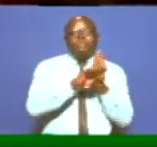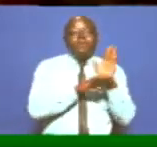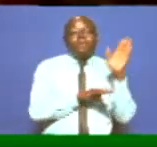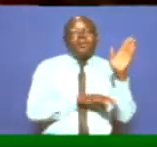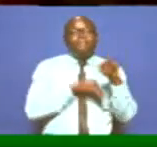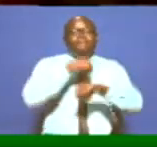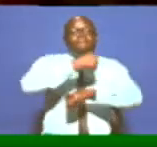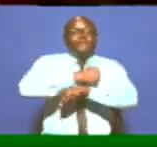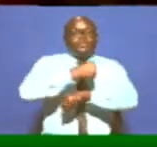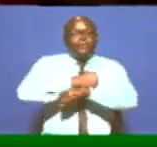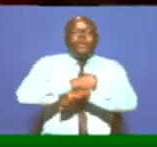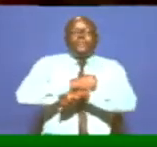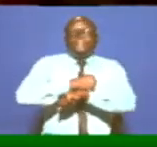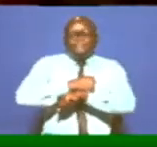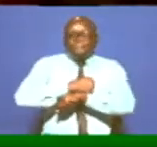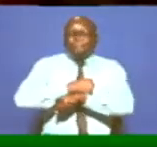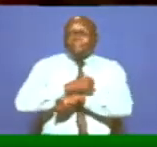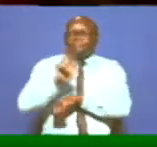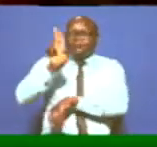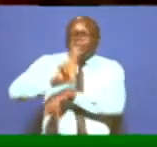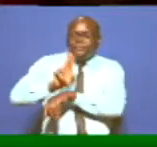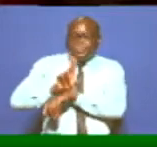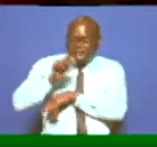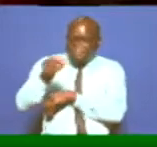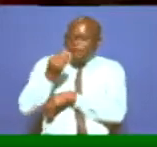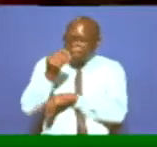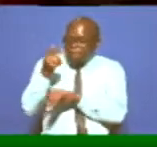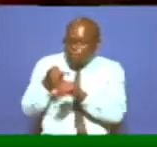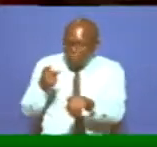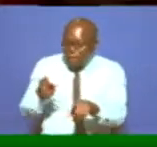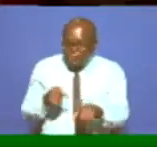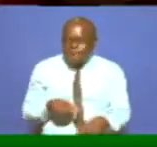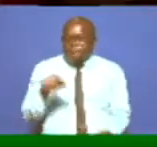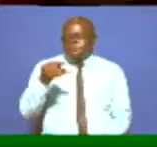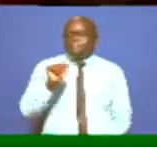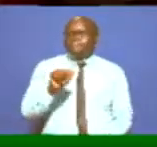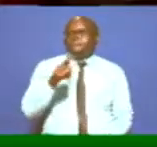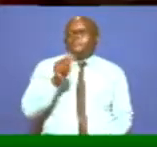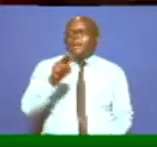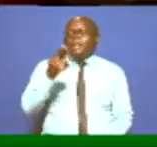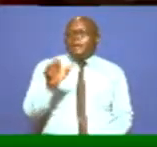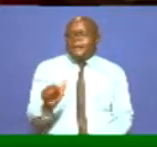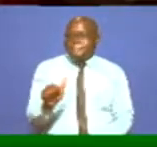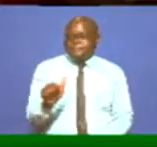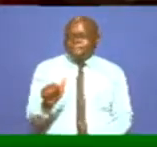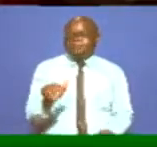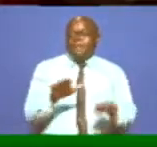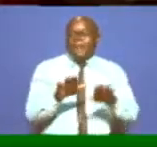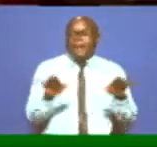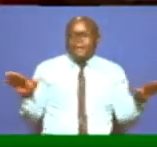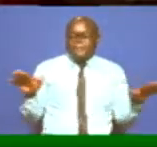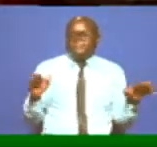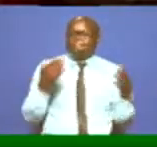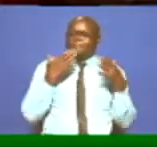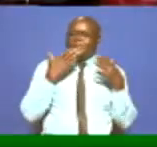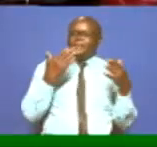the constituency using produce from the Galana Kulalu farm? Thank you, Honorable